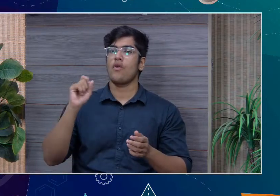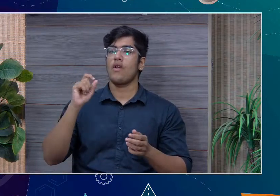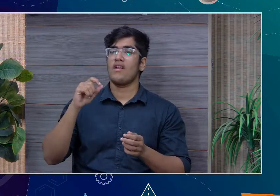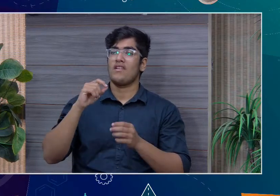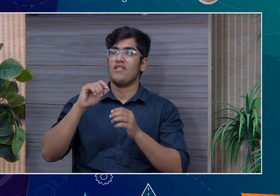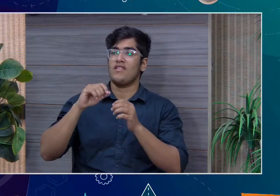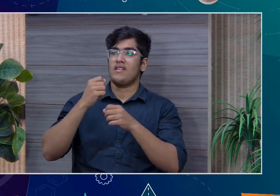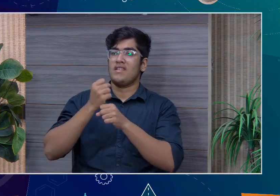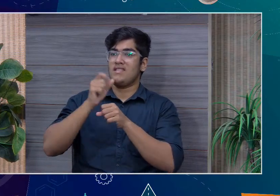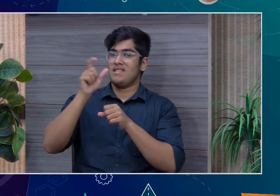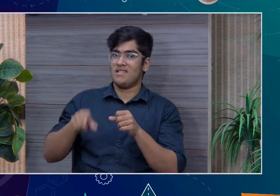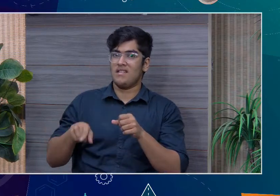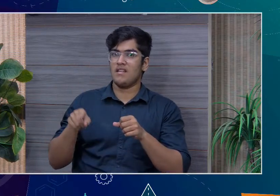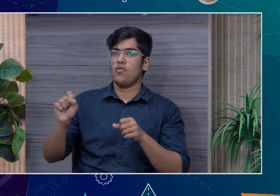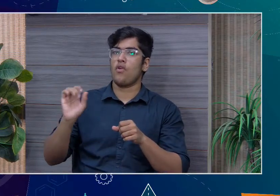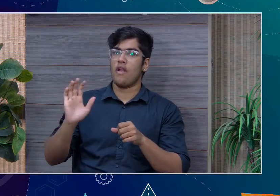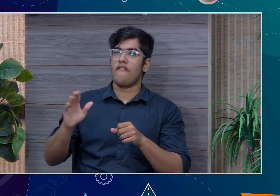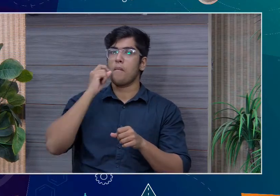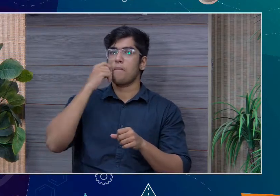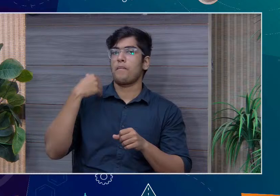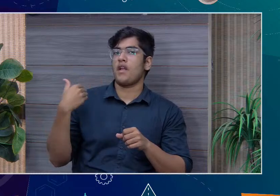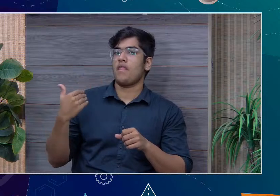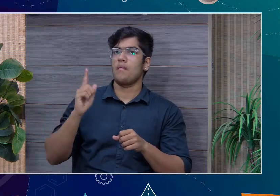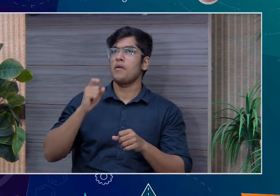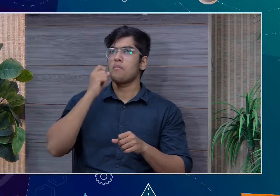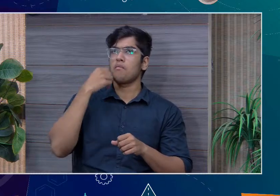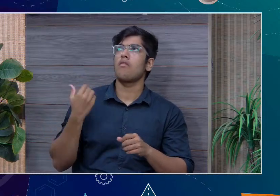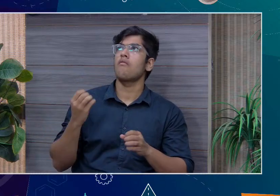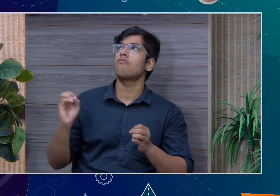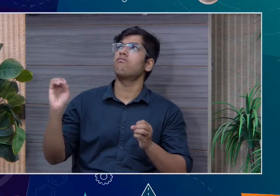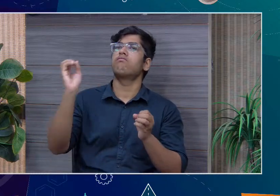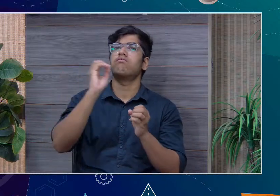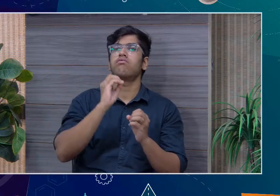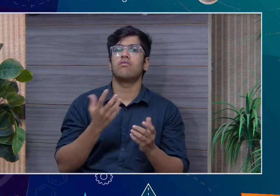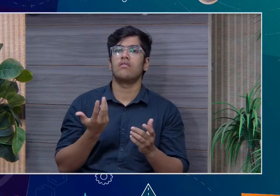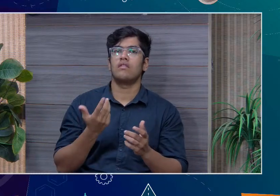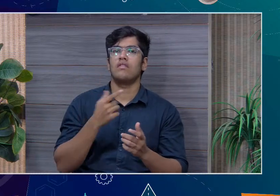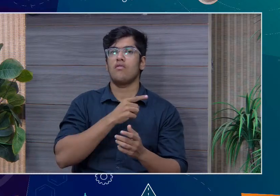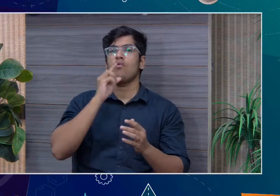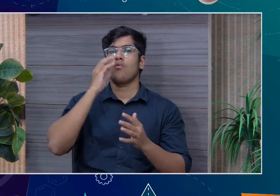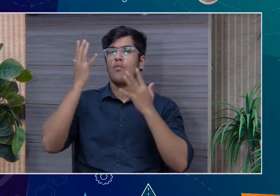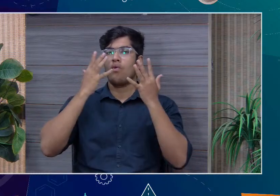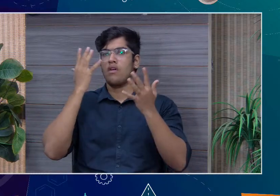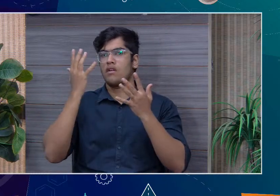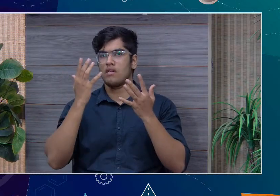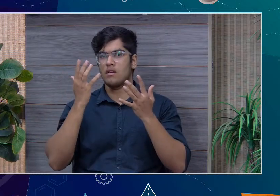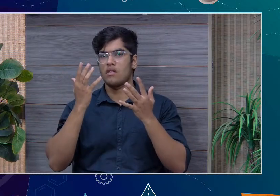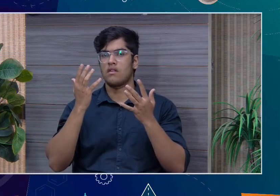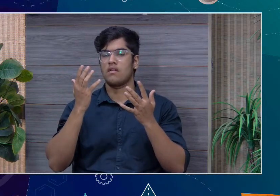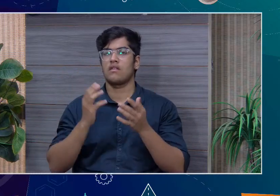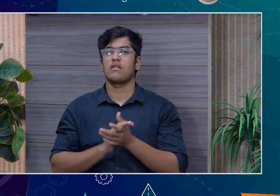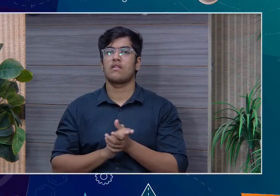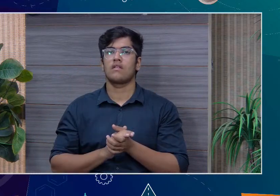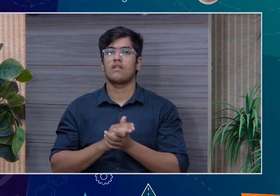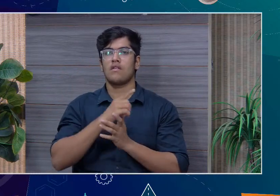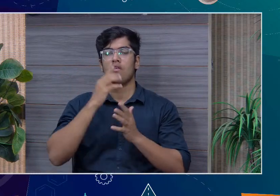But his brother was nowhere to be seen. Okay. So he became a little worried. He thought, where would his brother